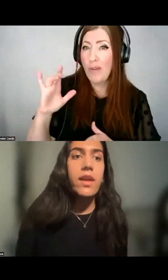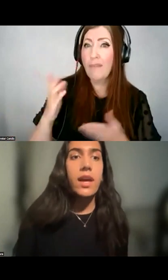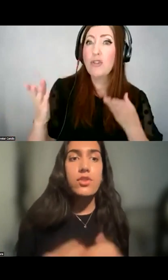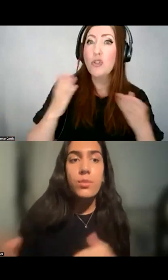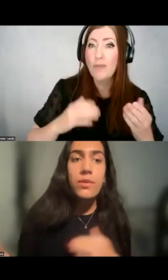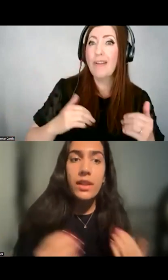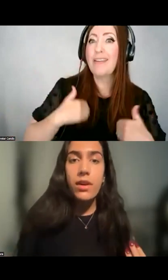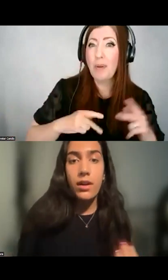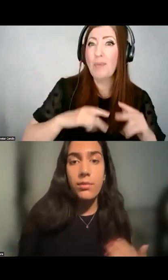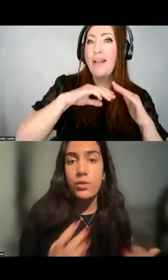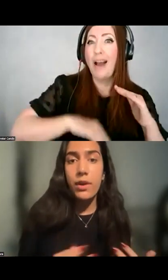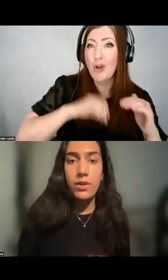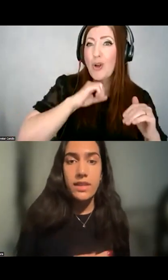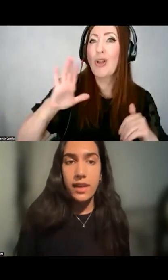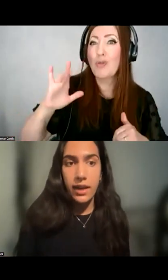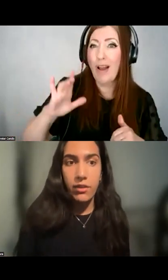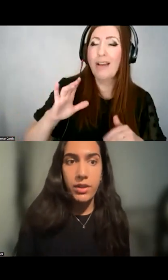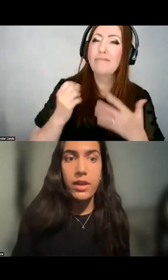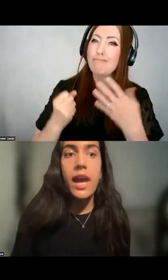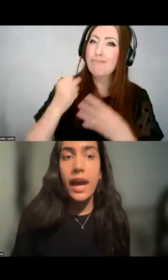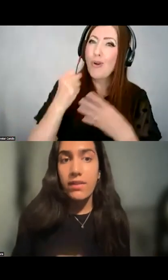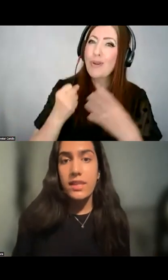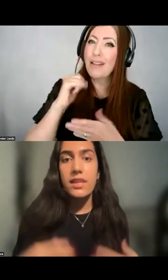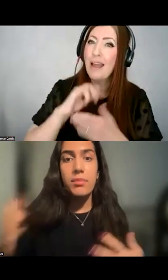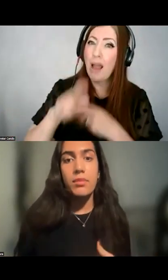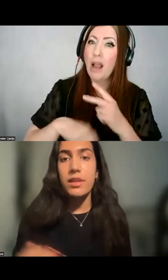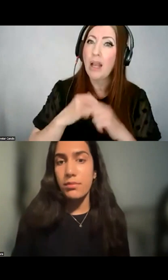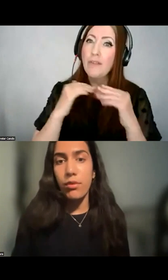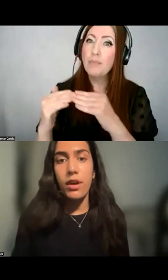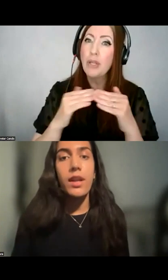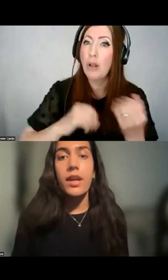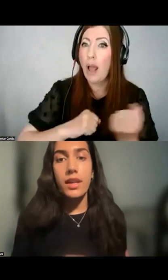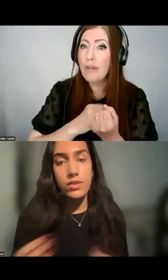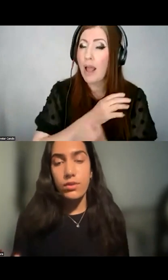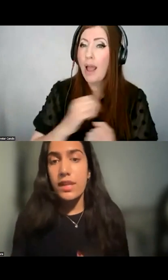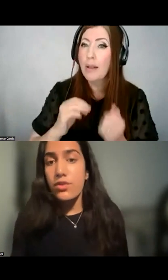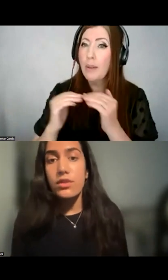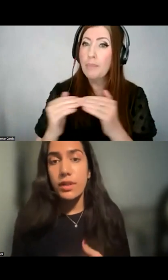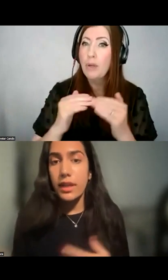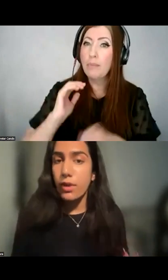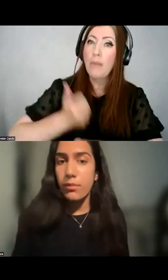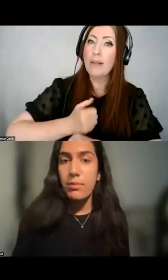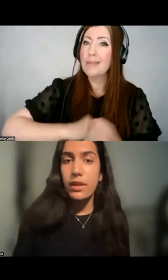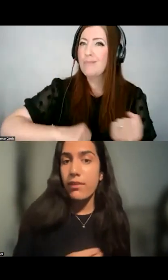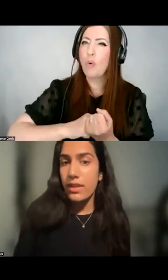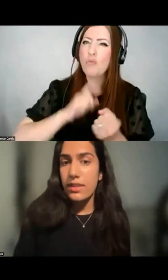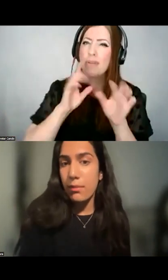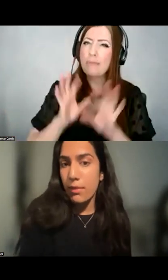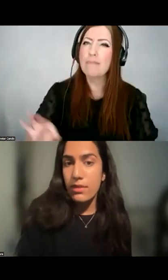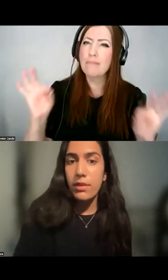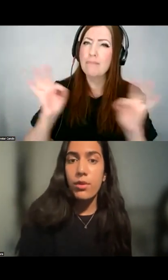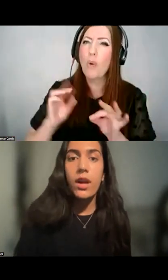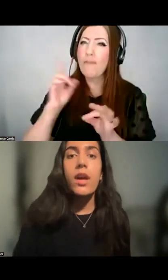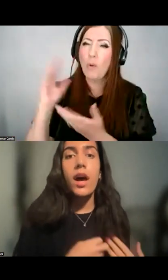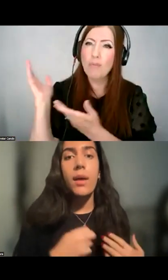25. And so we really do prioritize that kind of peer advocacy and peer-based support that is so essential to bringing more young people and galvanizing that